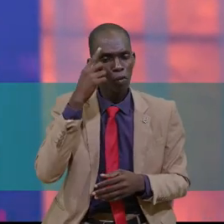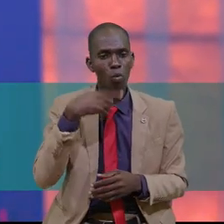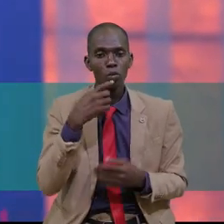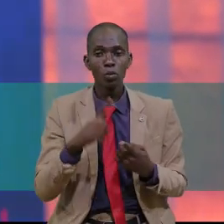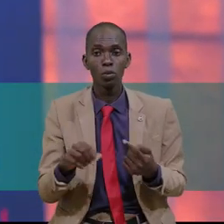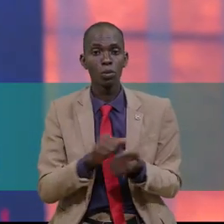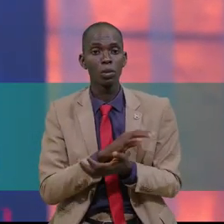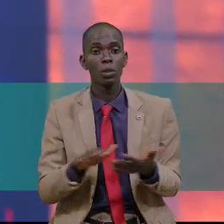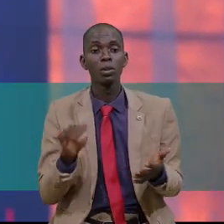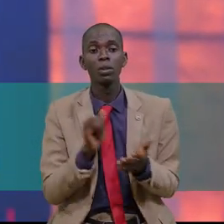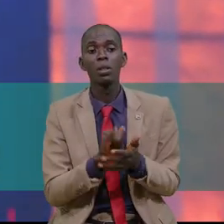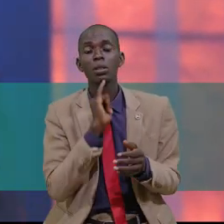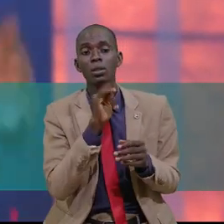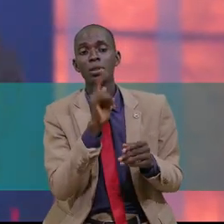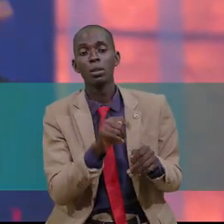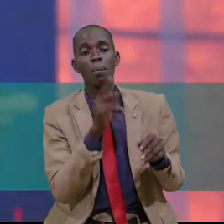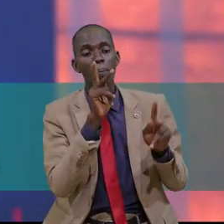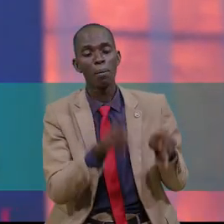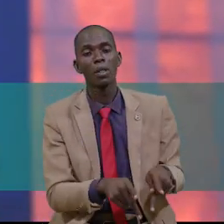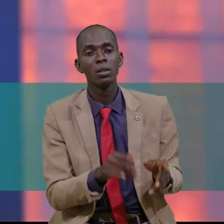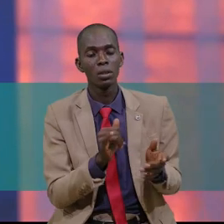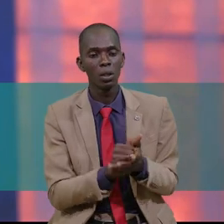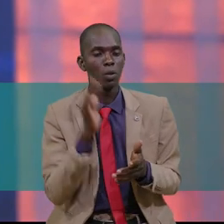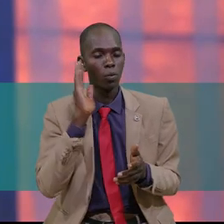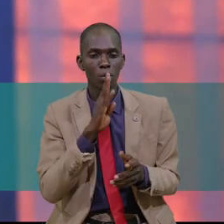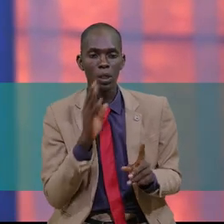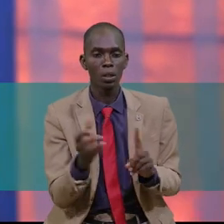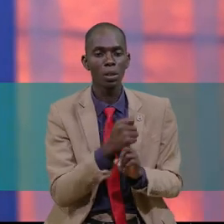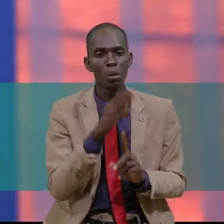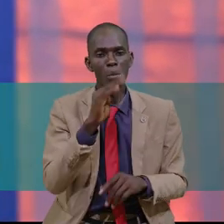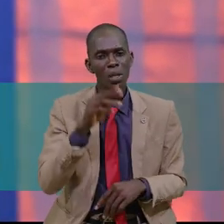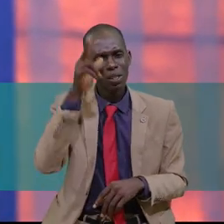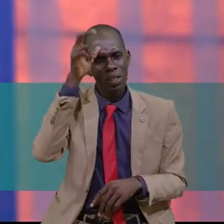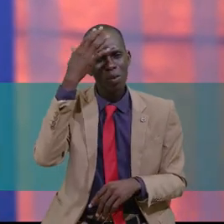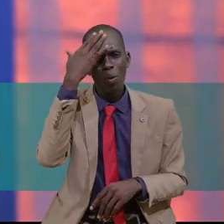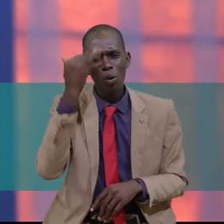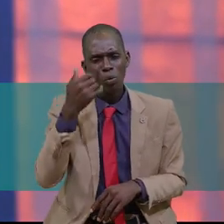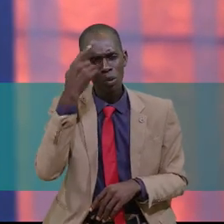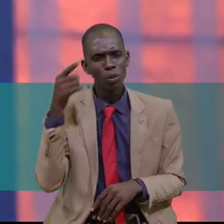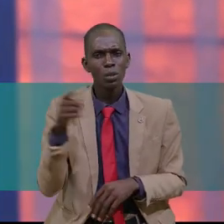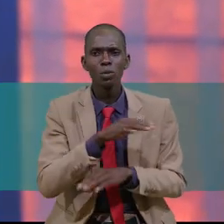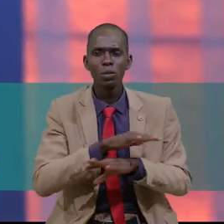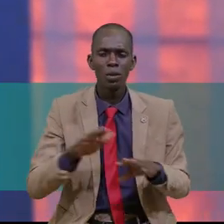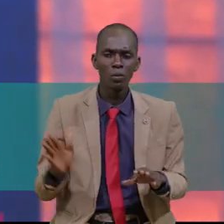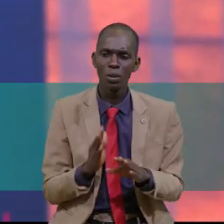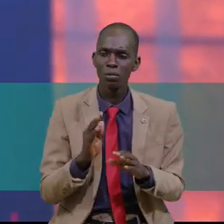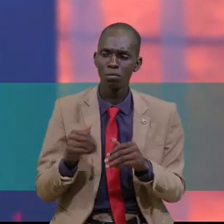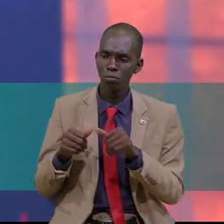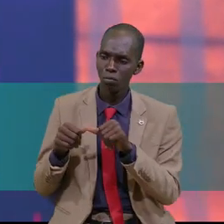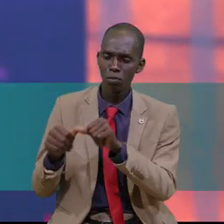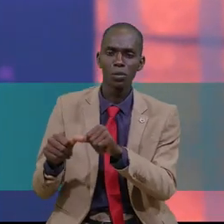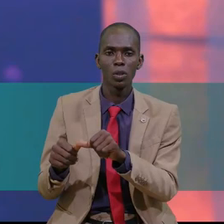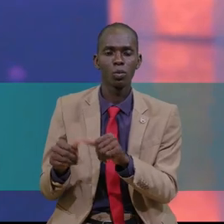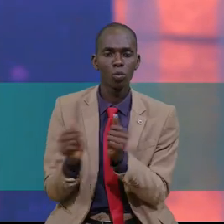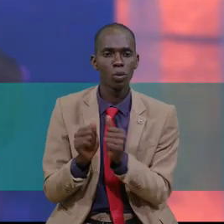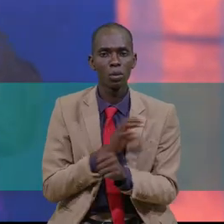a candidate for being devout. Why? Because they don't keep close to the Savior, and they don't keep